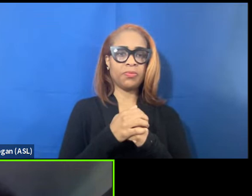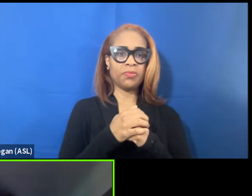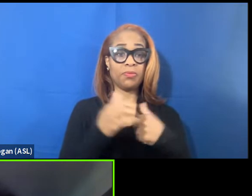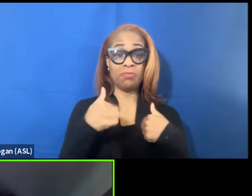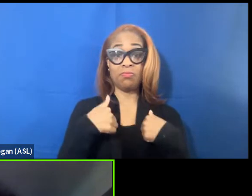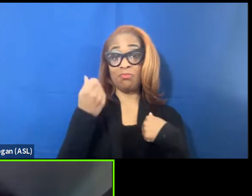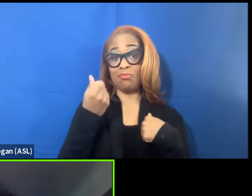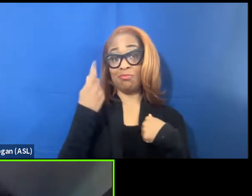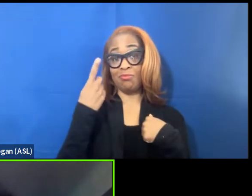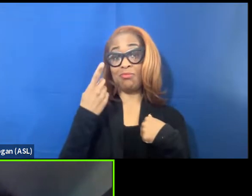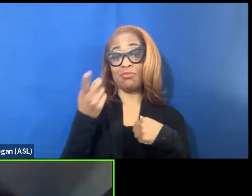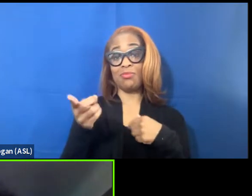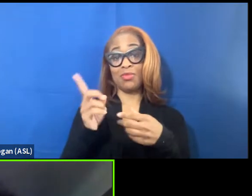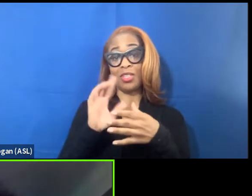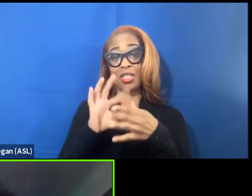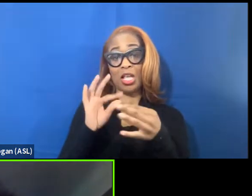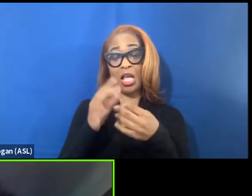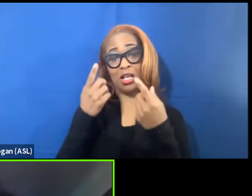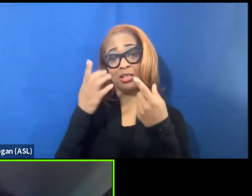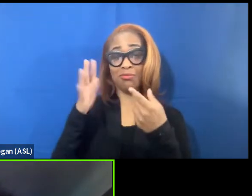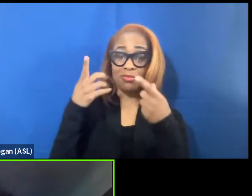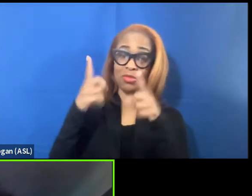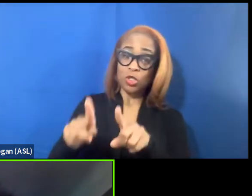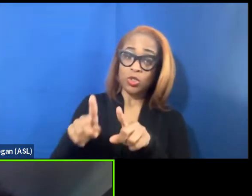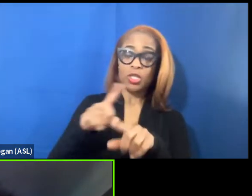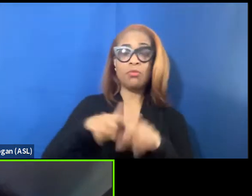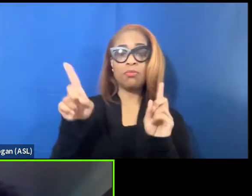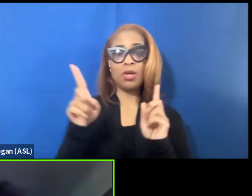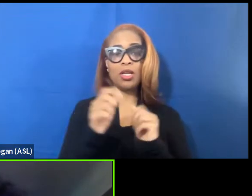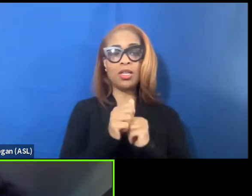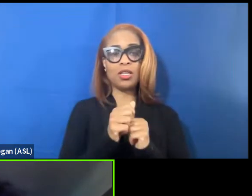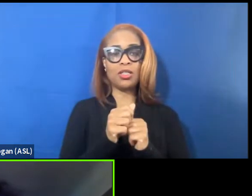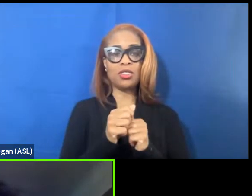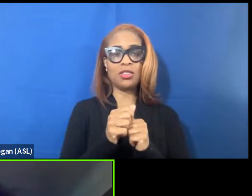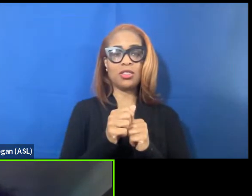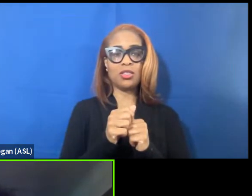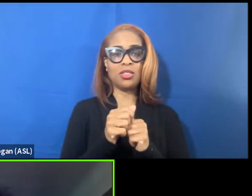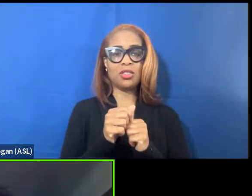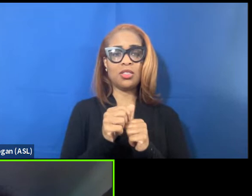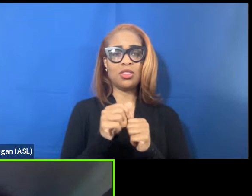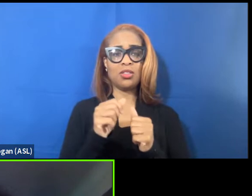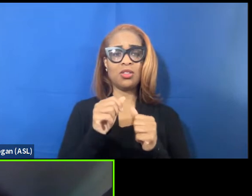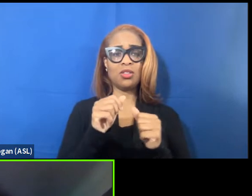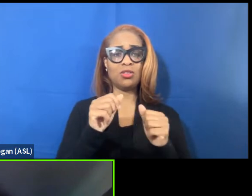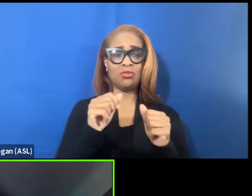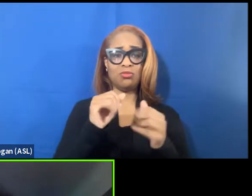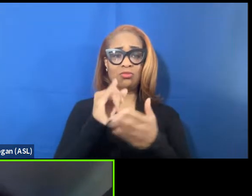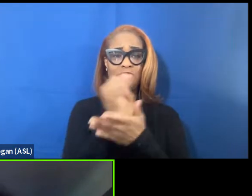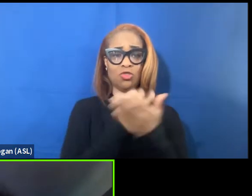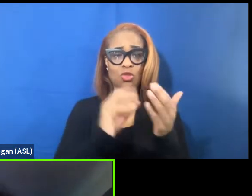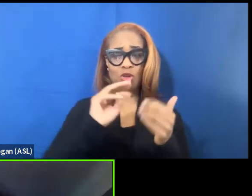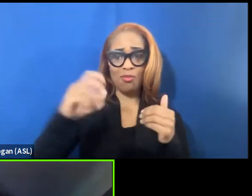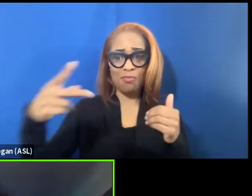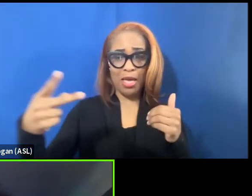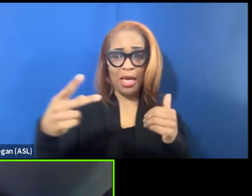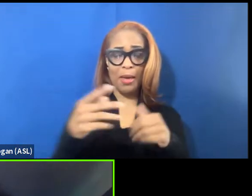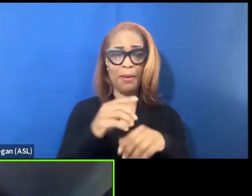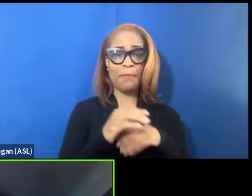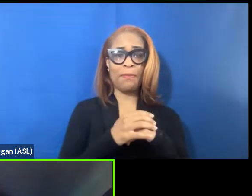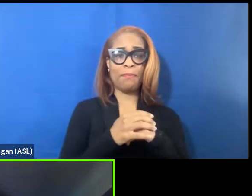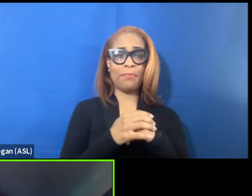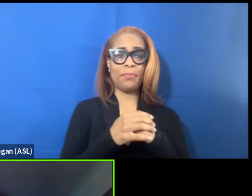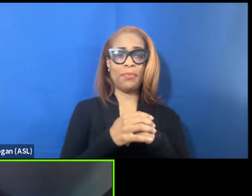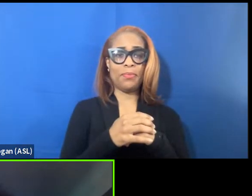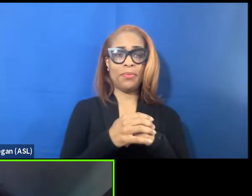i understand what he's saying and i kind of agree but if you if you when you get ready to draw your maps and people